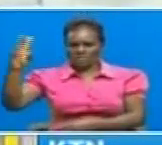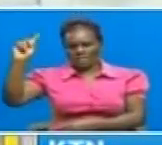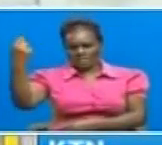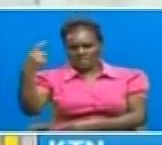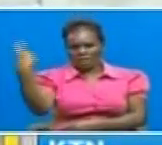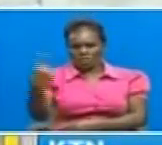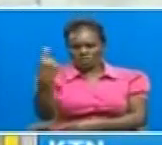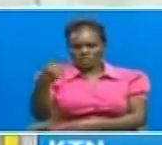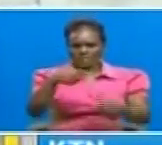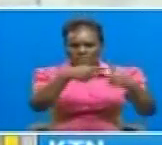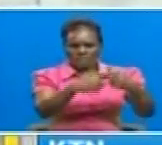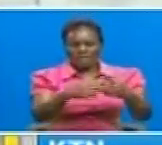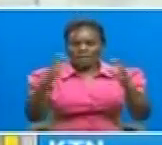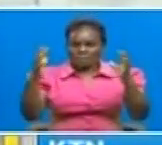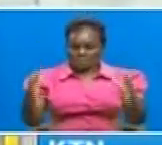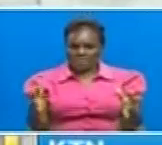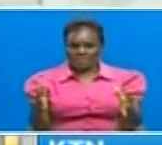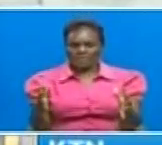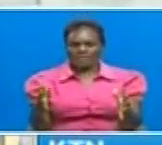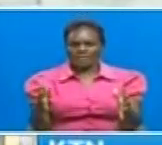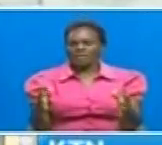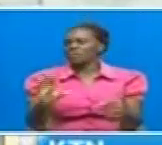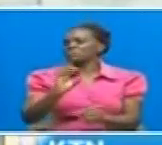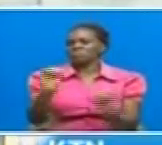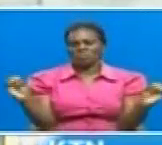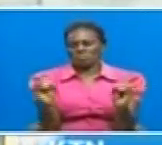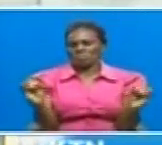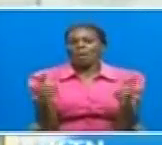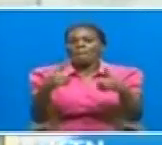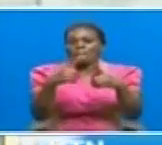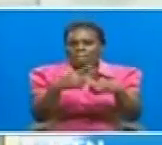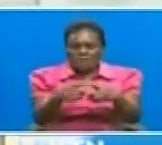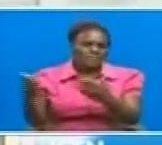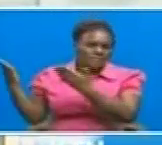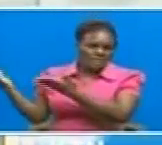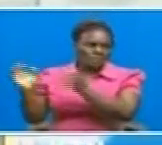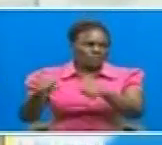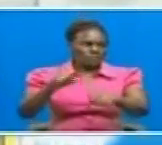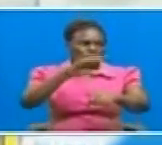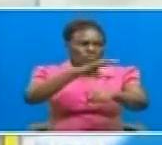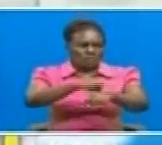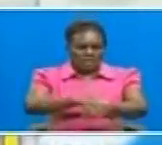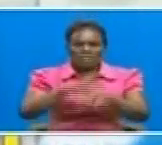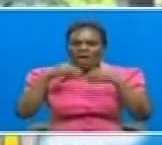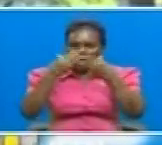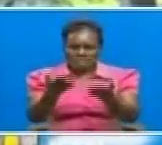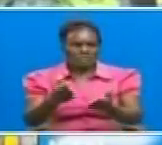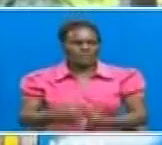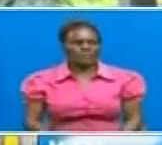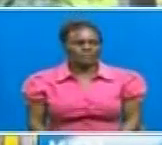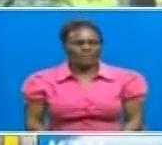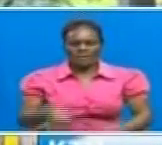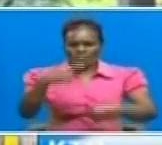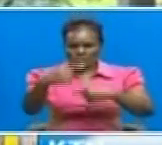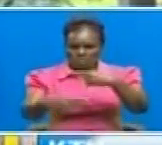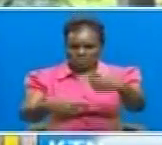its kind. It's not a big venture as EABL or even Keroche, but here we can at least find those answers. The